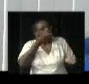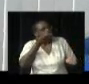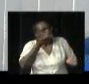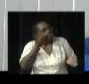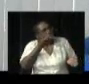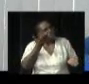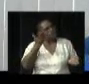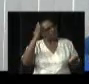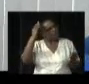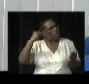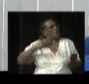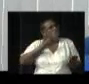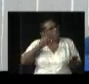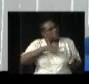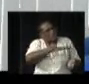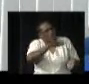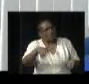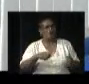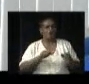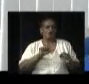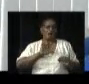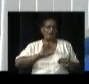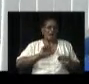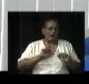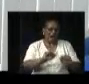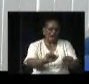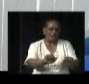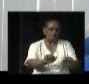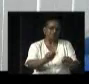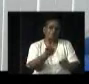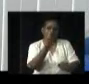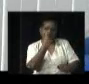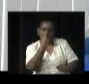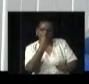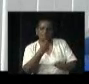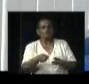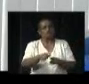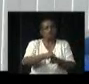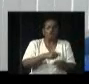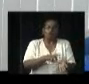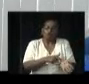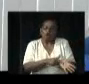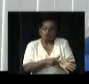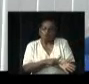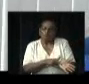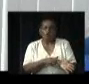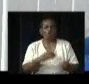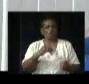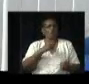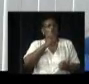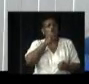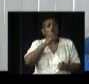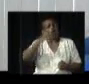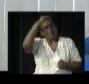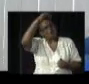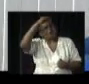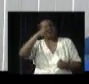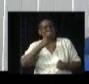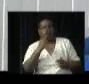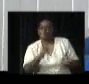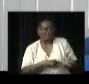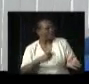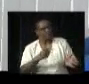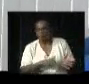it's not recommended by the parents. Mr. Leckie also finds that society is stimulating early sex